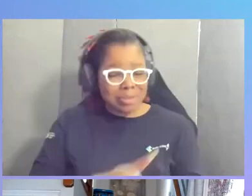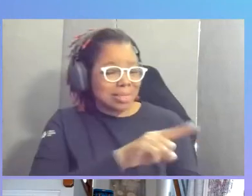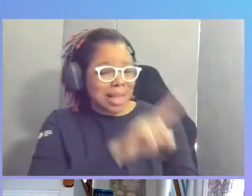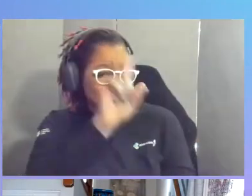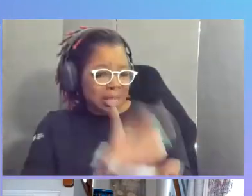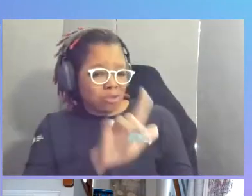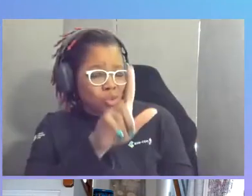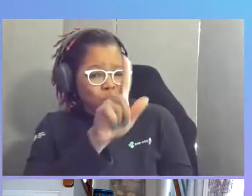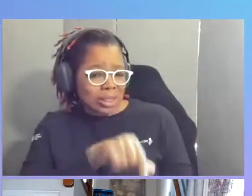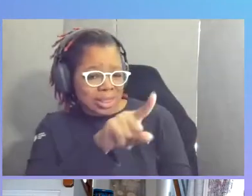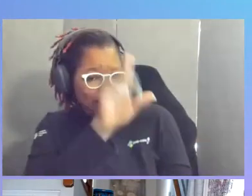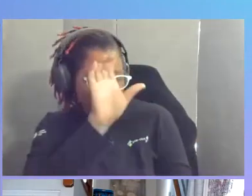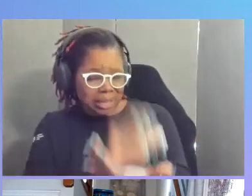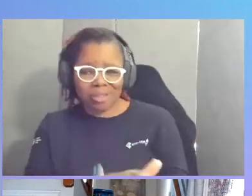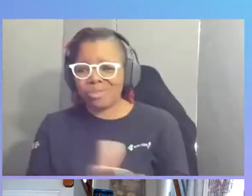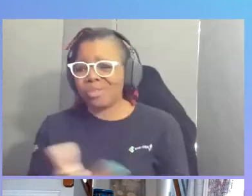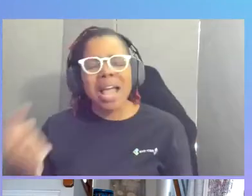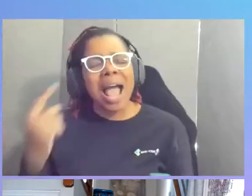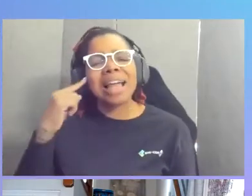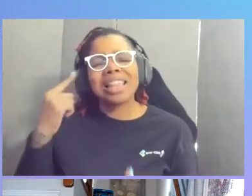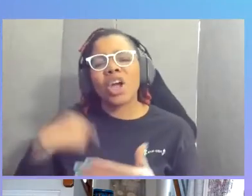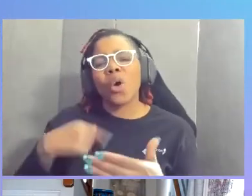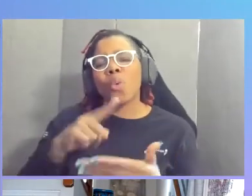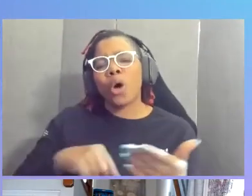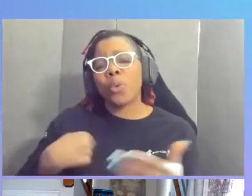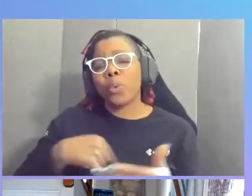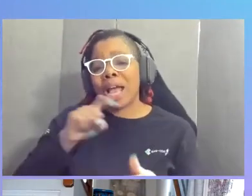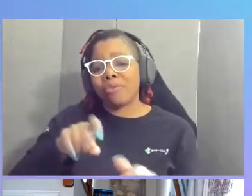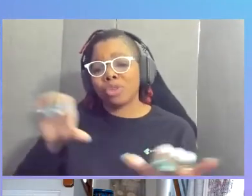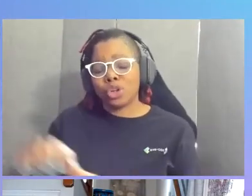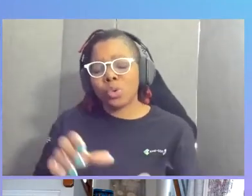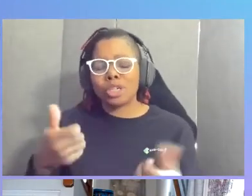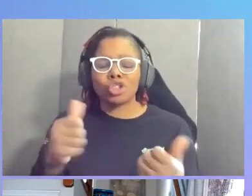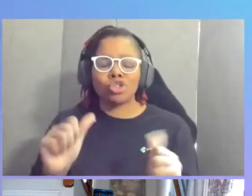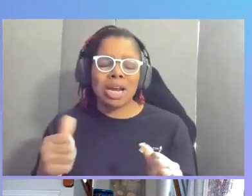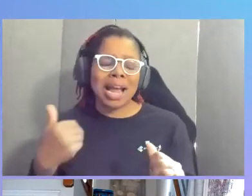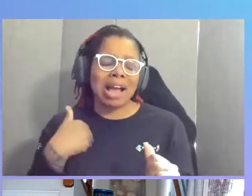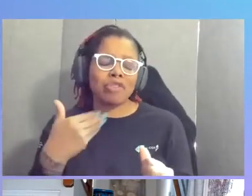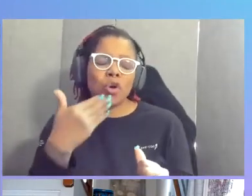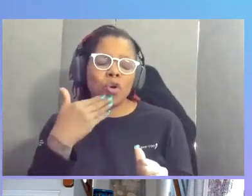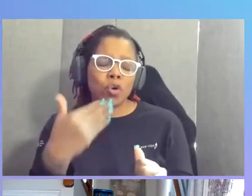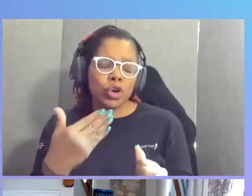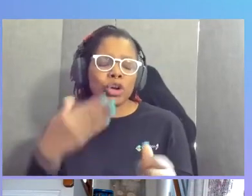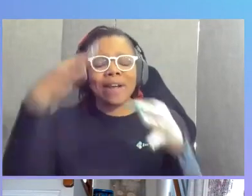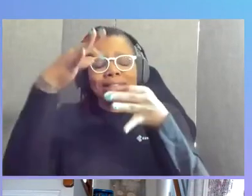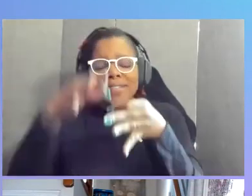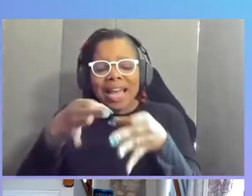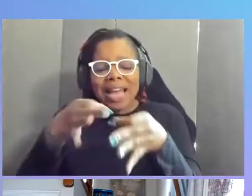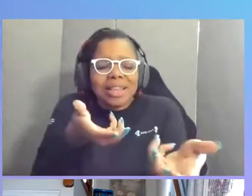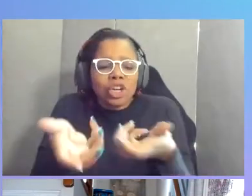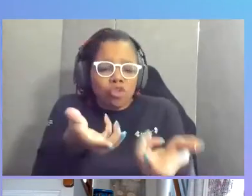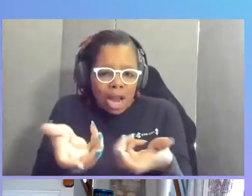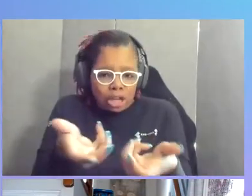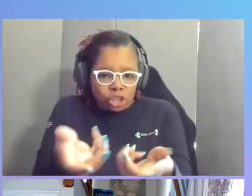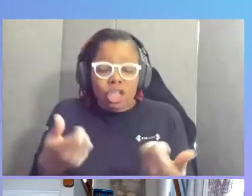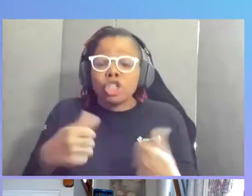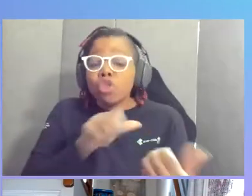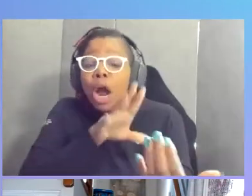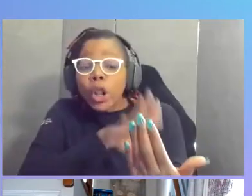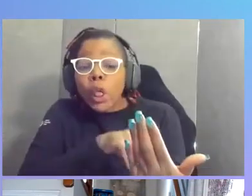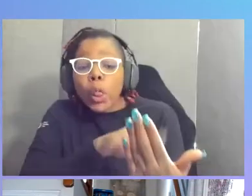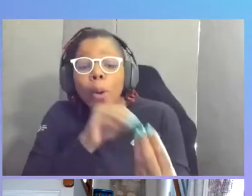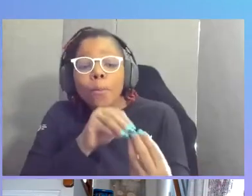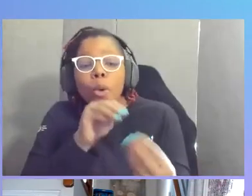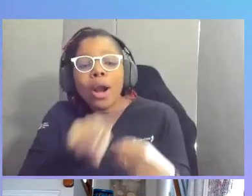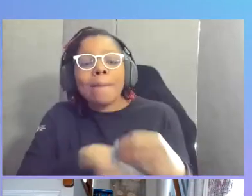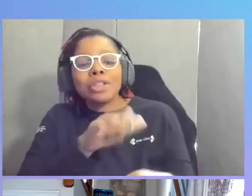believe. So I think the thing that we have to do is try to have a good faith interaction of trying to learn more about where